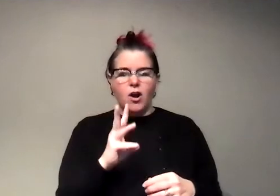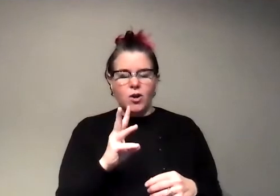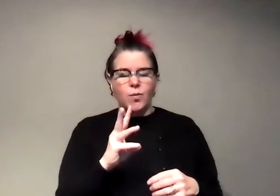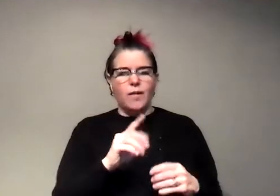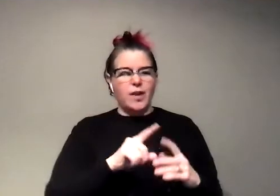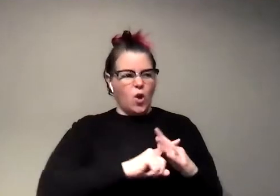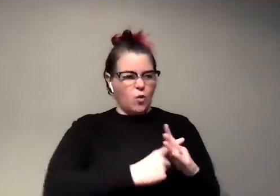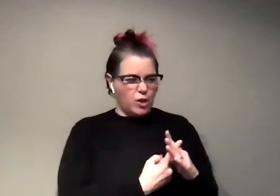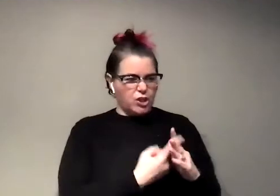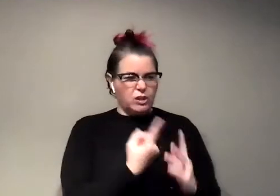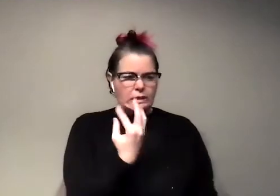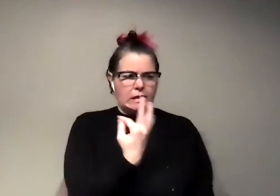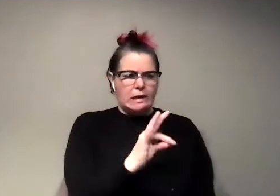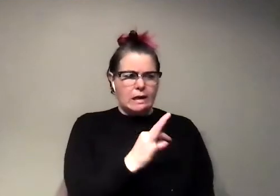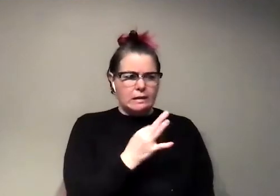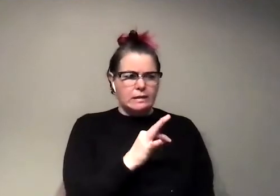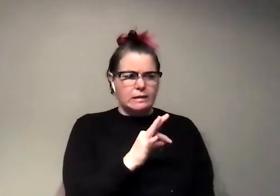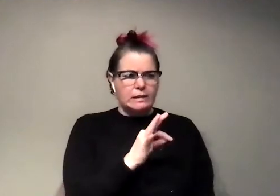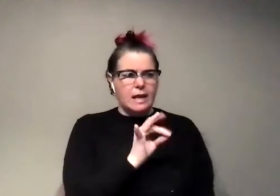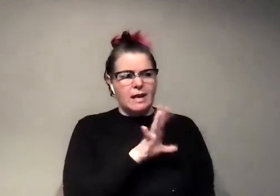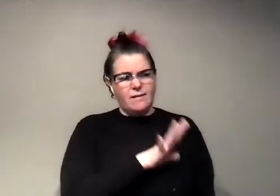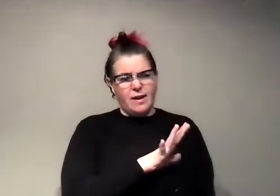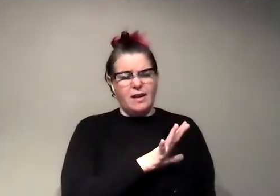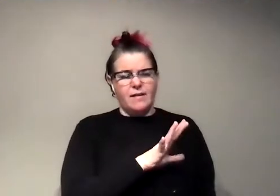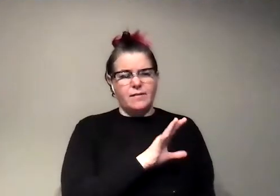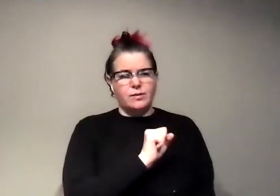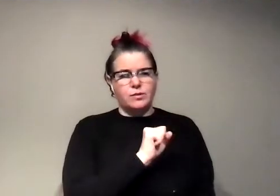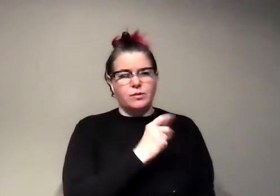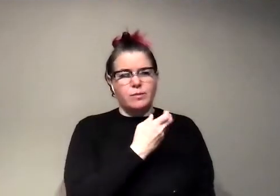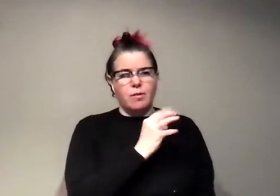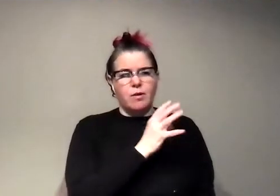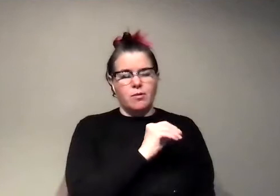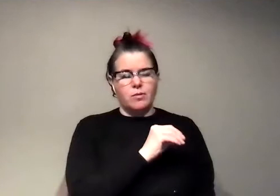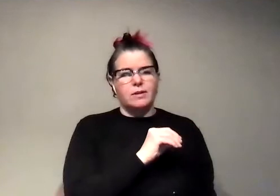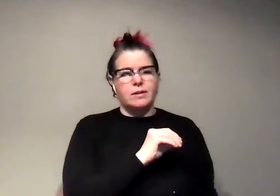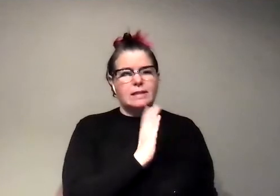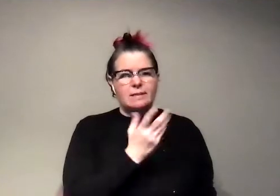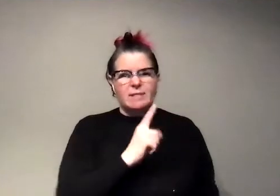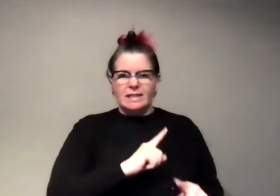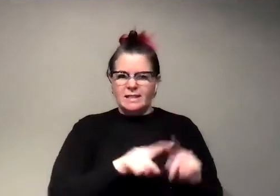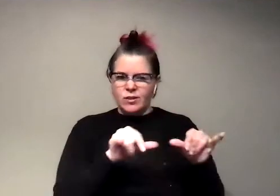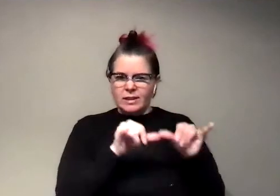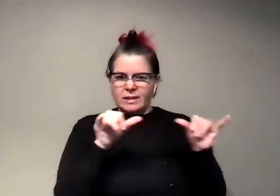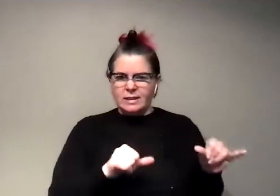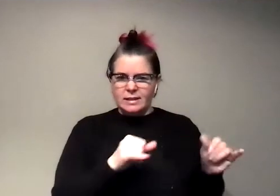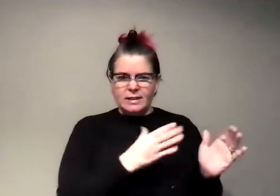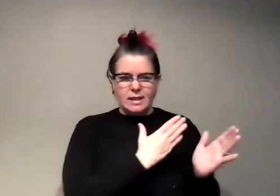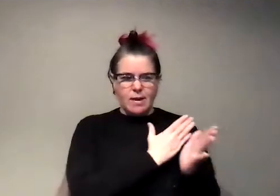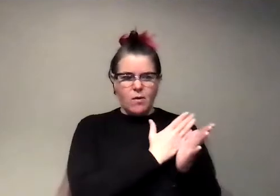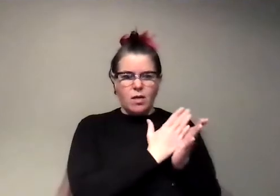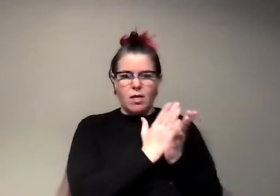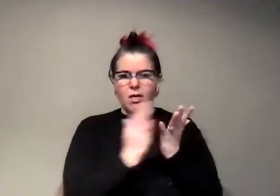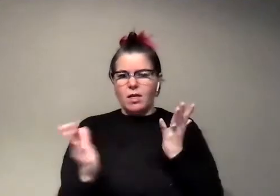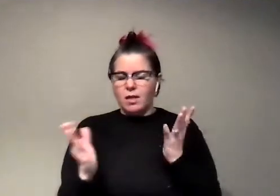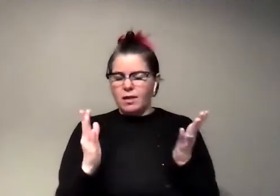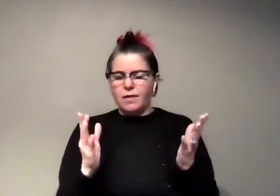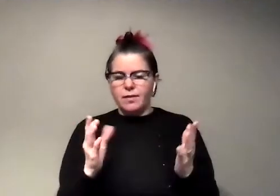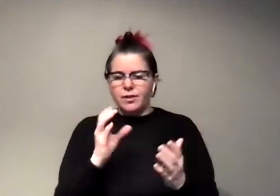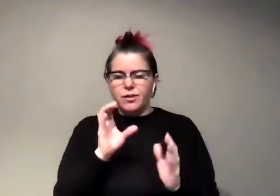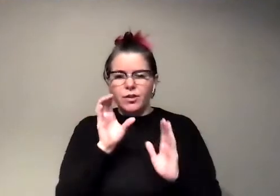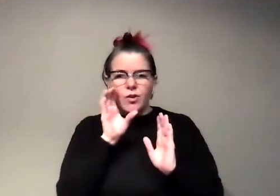in 1985, it seems like it came out on a different system. I mean, it is amazing in terms of the graphics